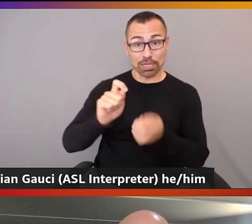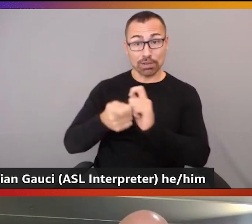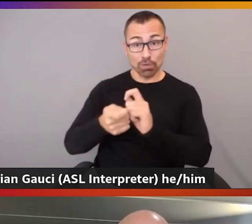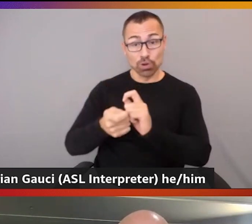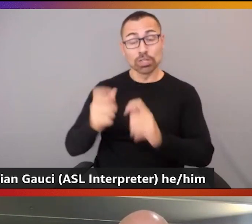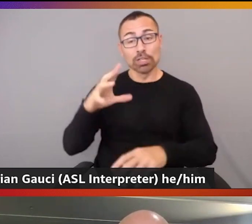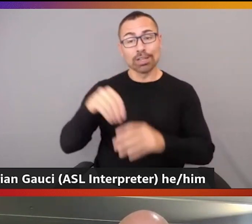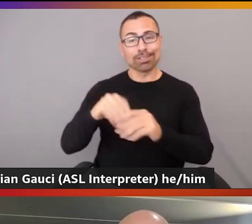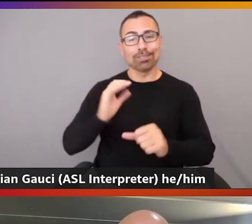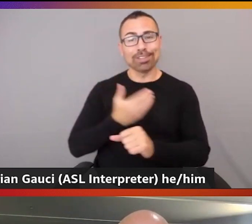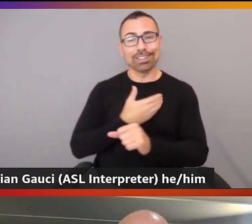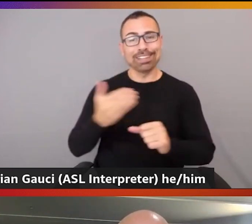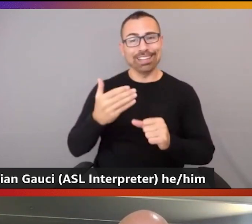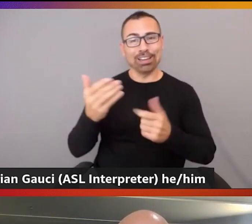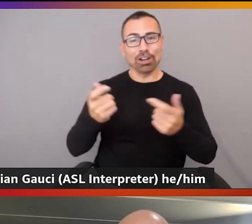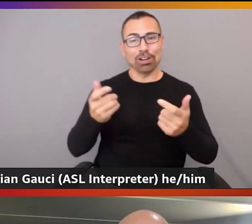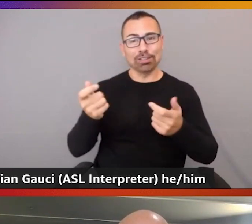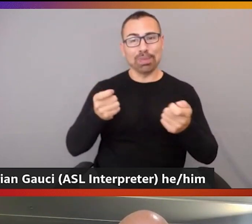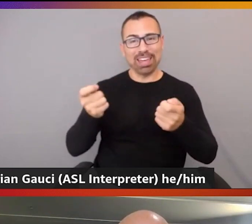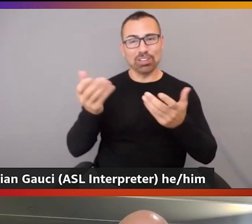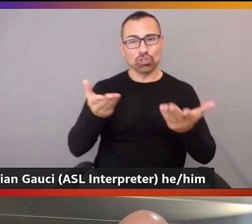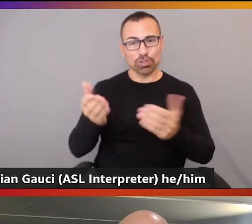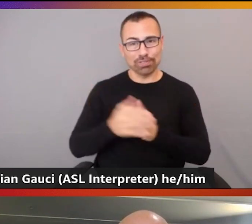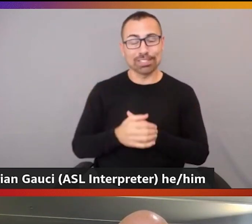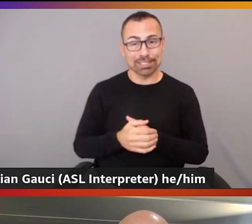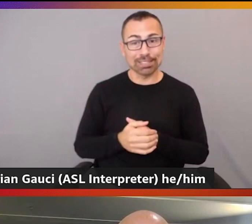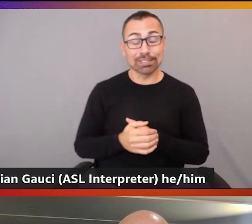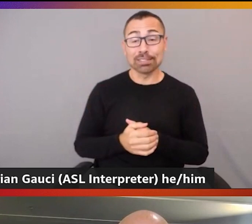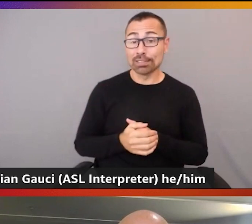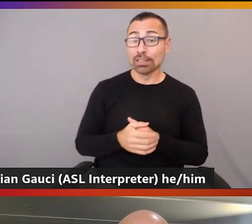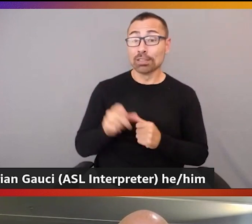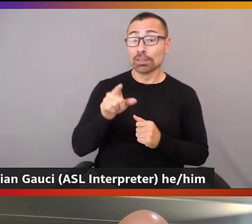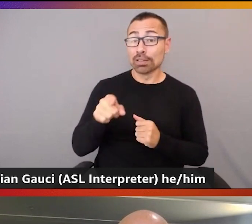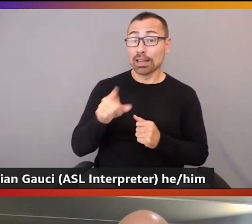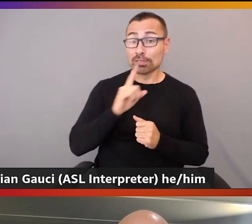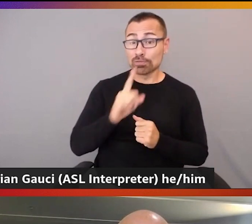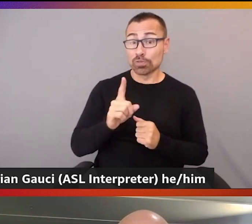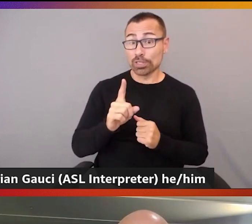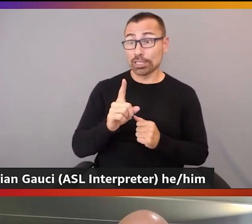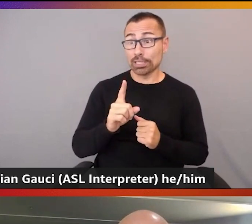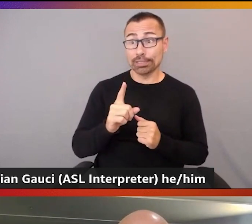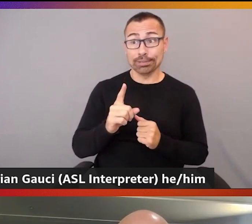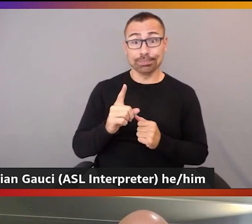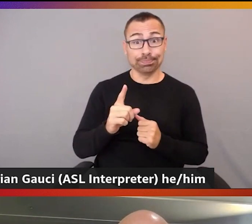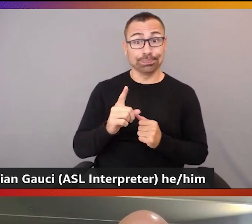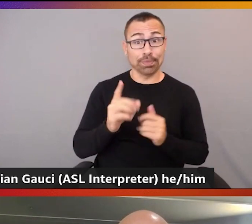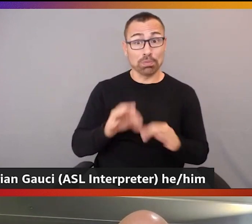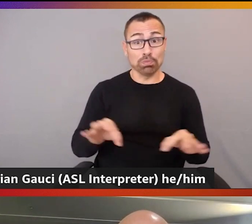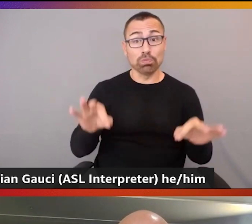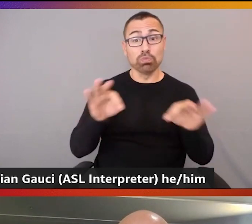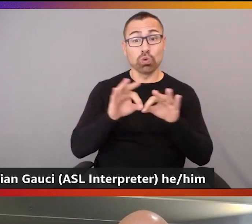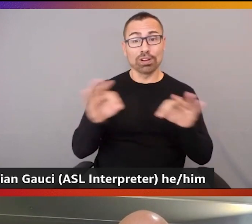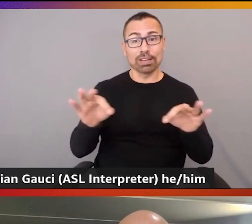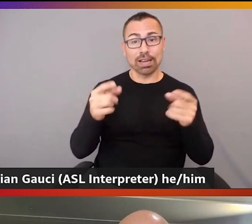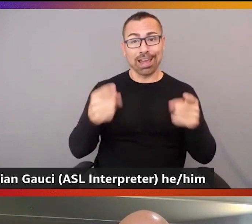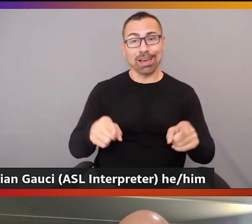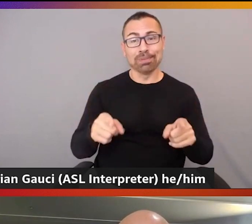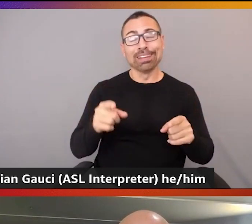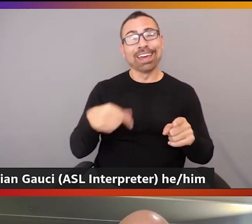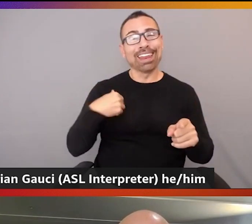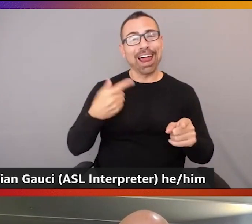database migration service platform. So that was really a big thing for us to get that out the door late last night.